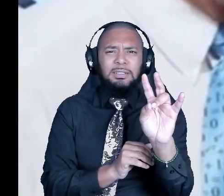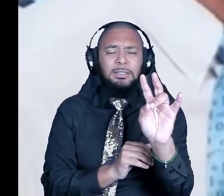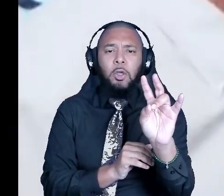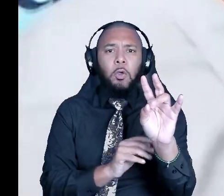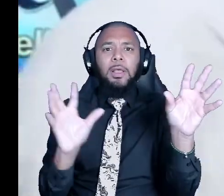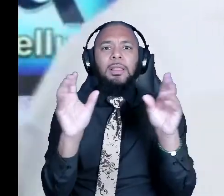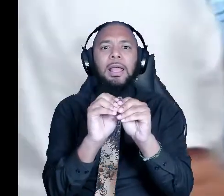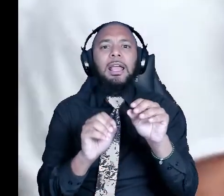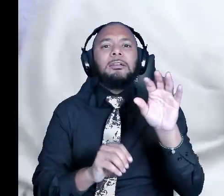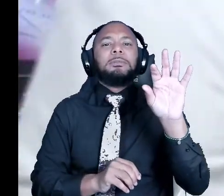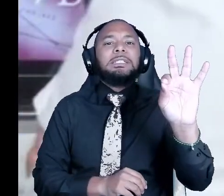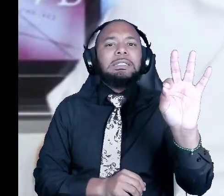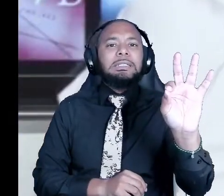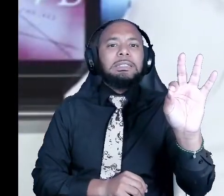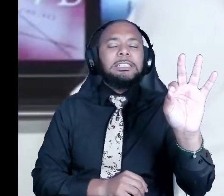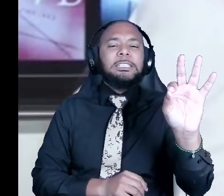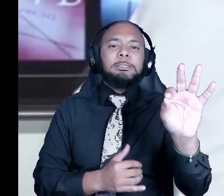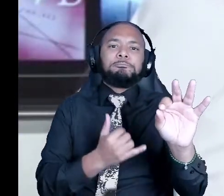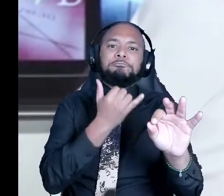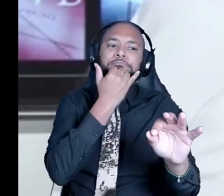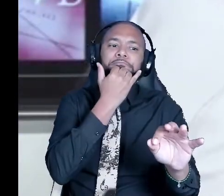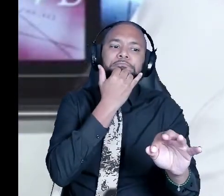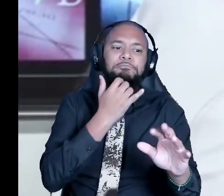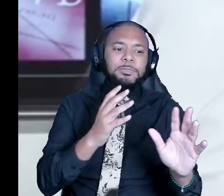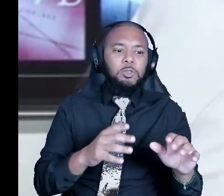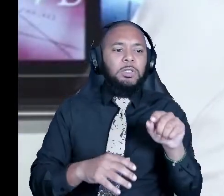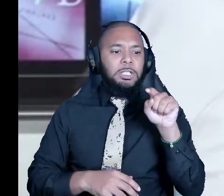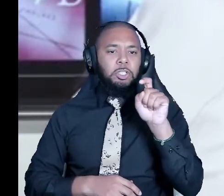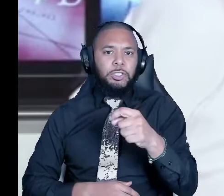to 18/2. Yeah, this should be a 7 over here.